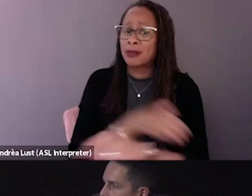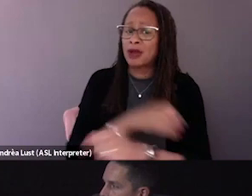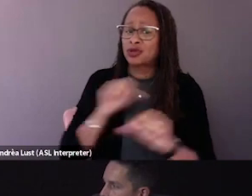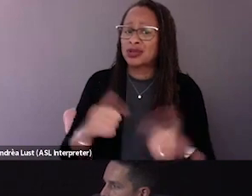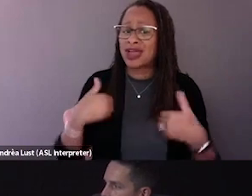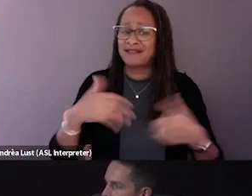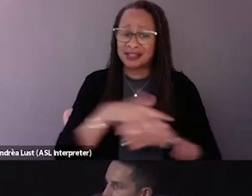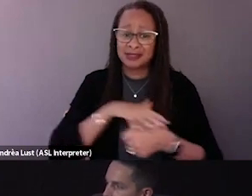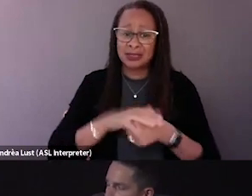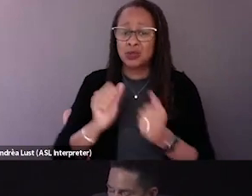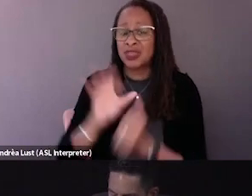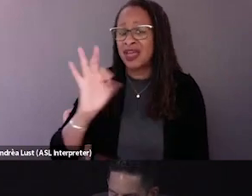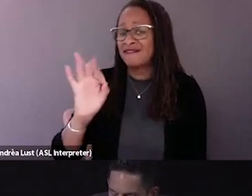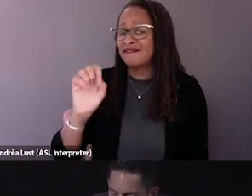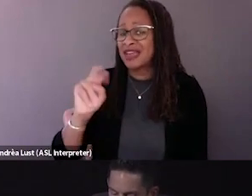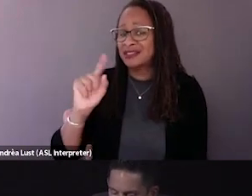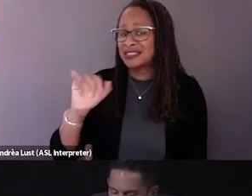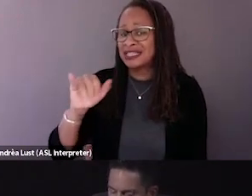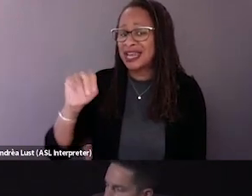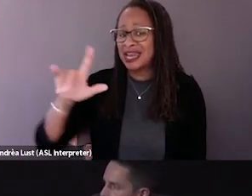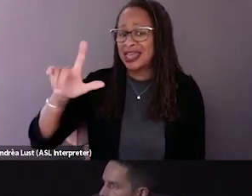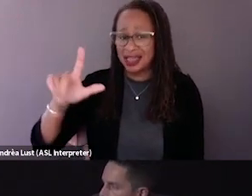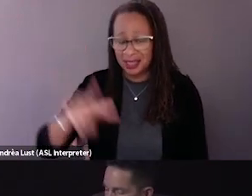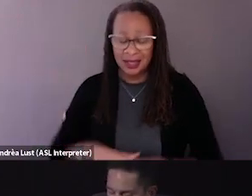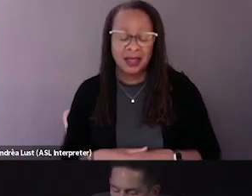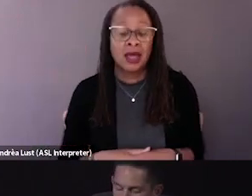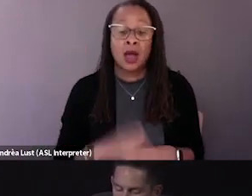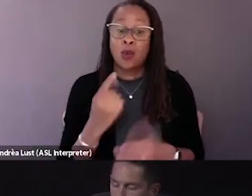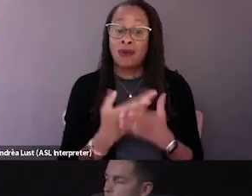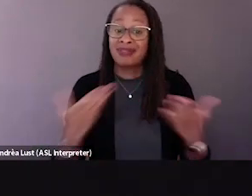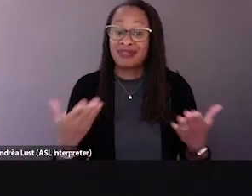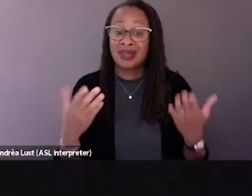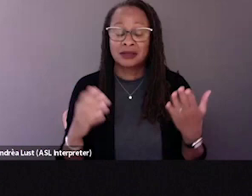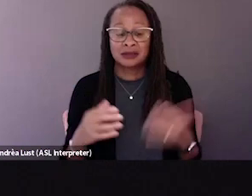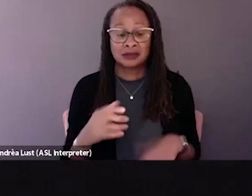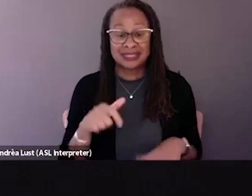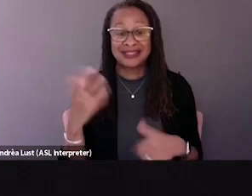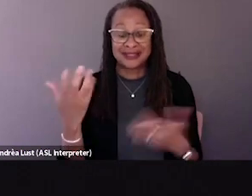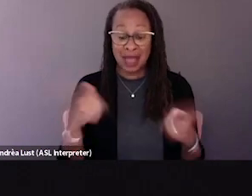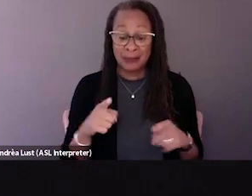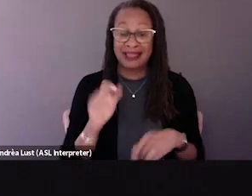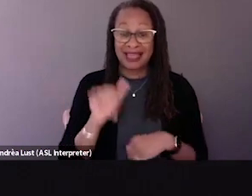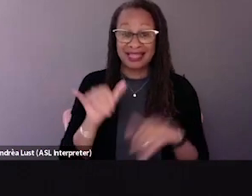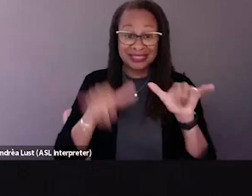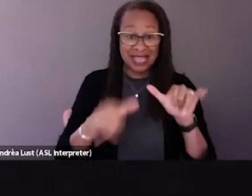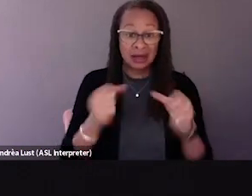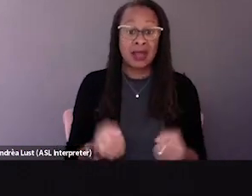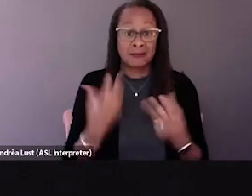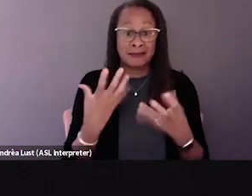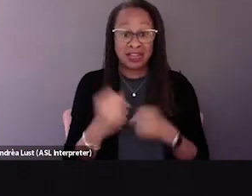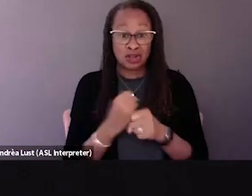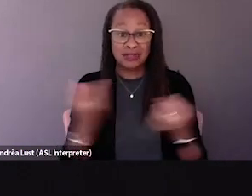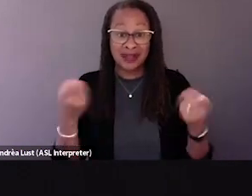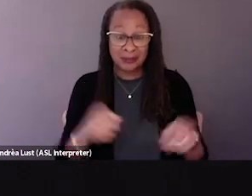piggyback a little bit on what Kurt was saying, I think one of the reasons why this was able to happen at the scale that it did, and then for the amount of years that it went